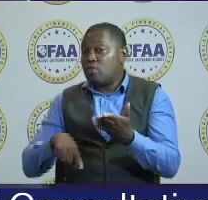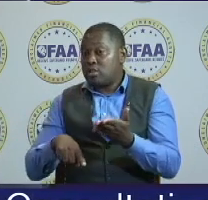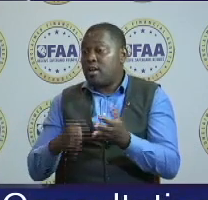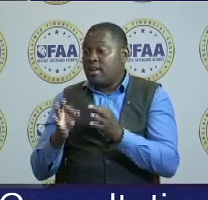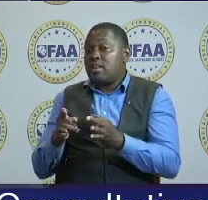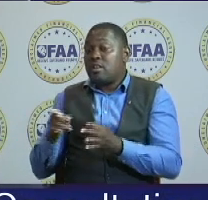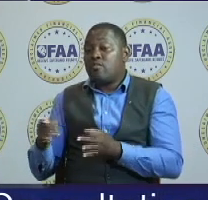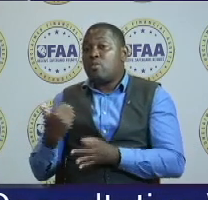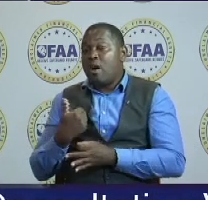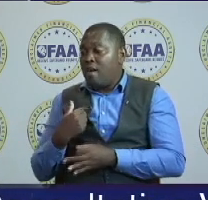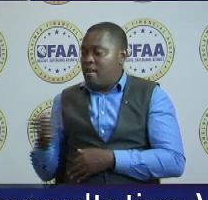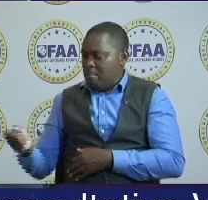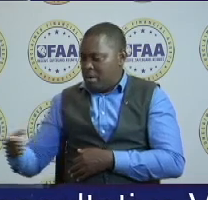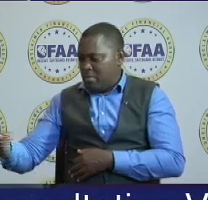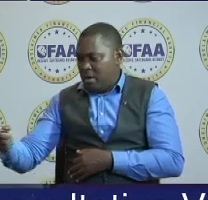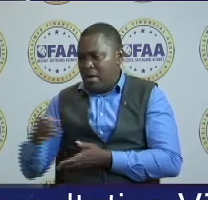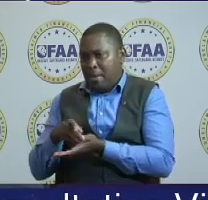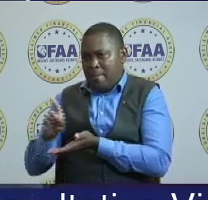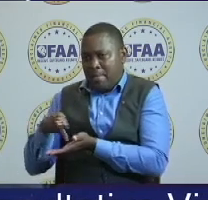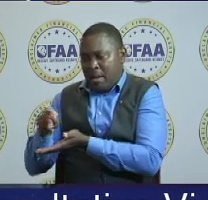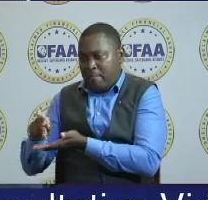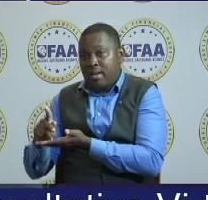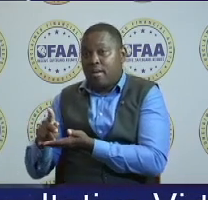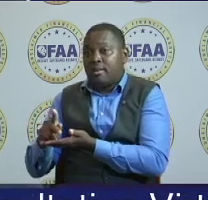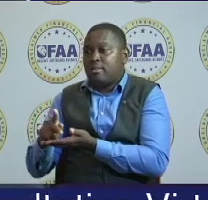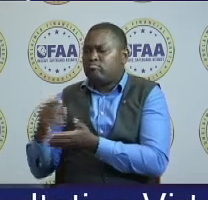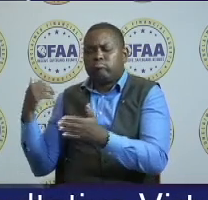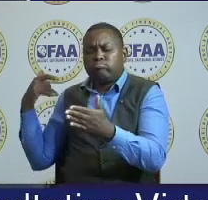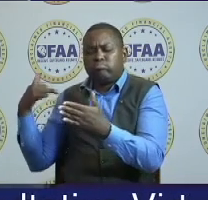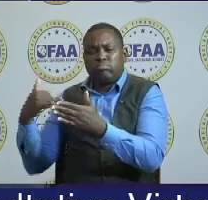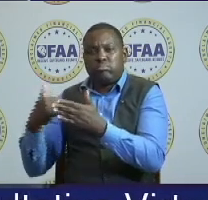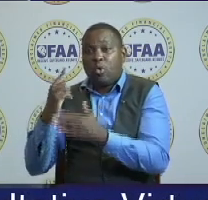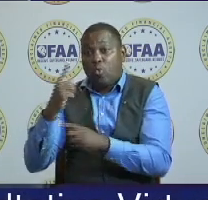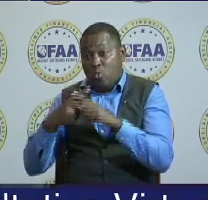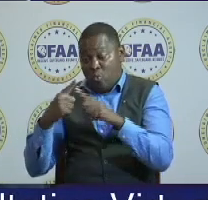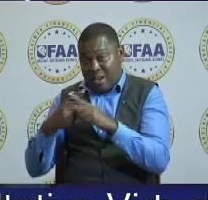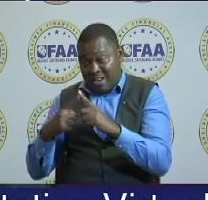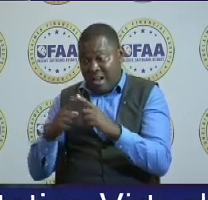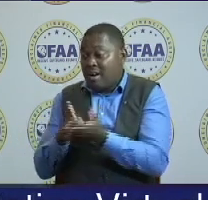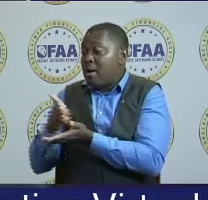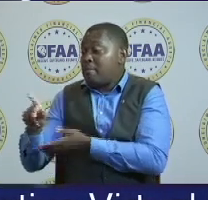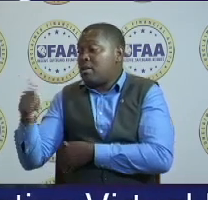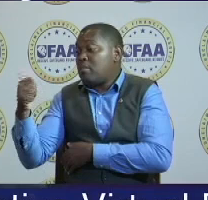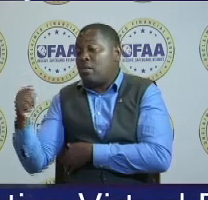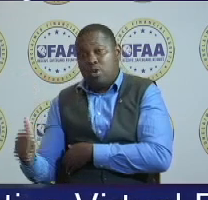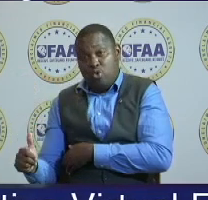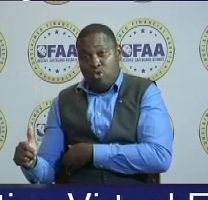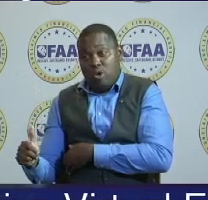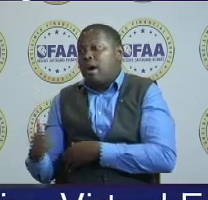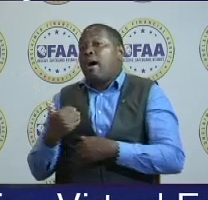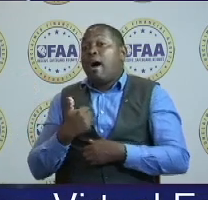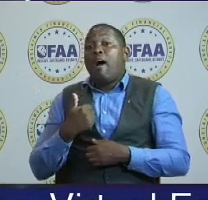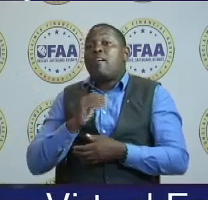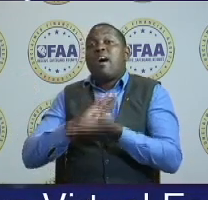got salaries and wages that are more than 1 year, and you've not paid their owners, and there's nothing stopping you from paying them,